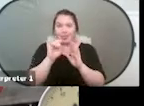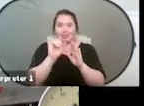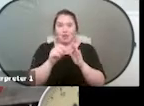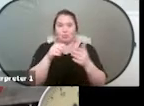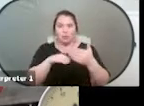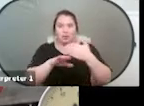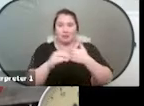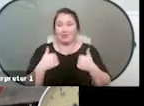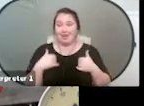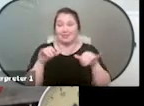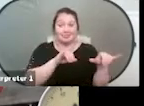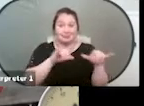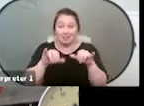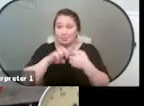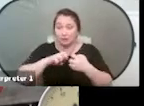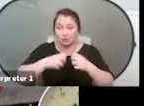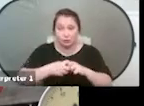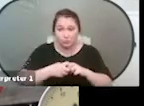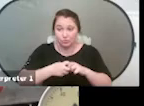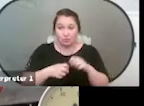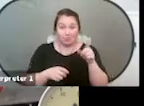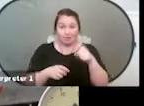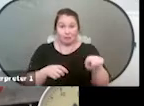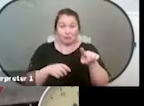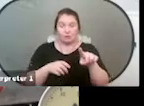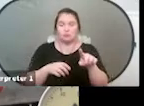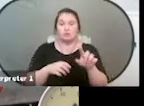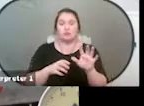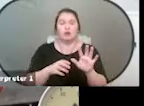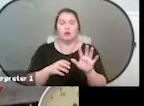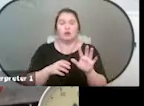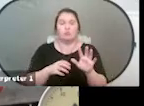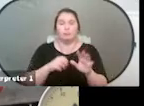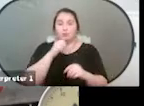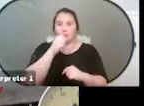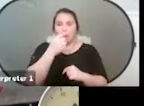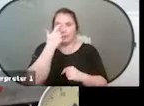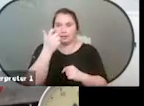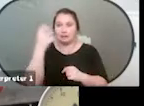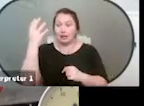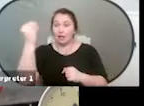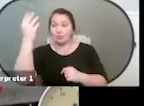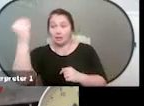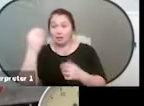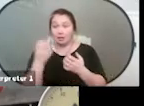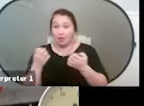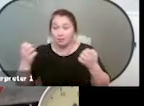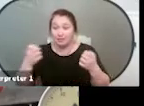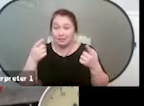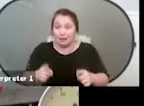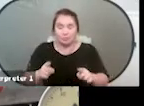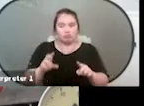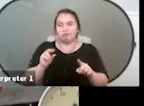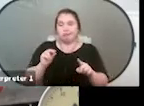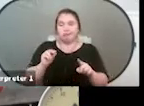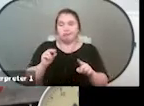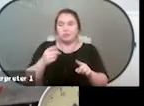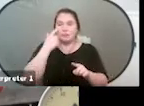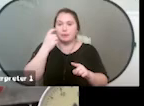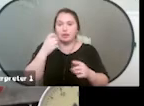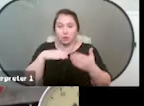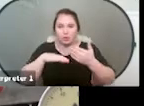same issue. Those weren't exposed to outside elements, but they were contained in a mechanical